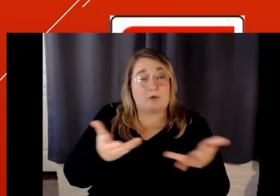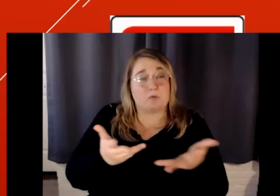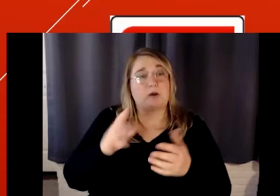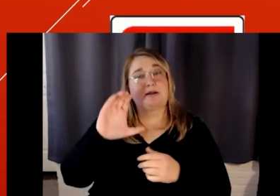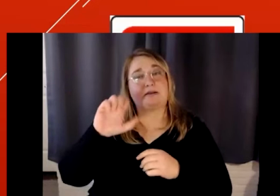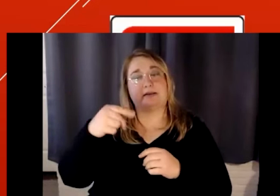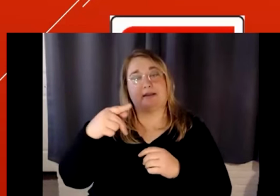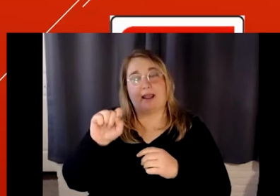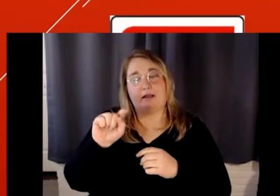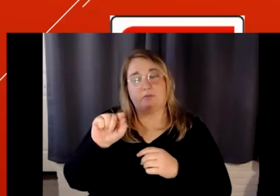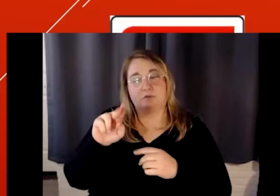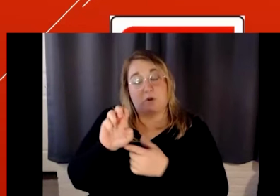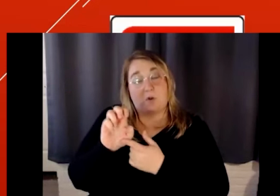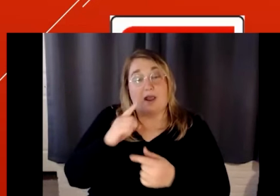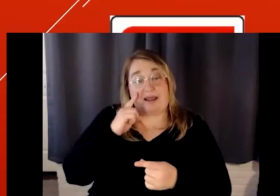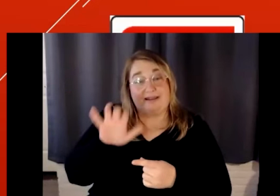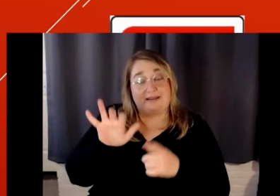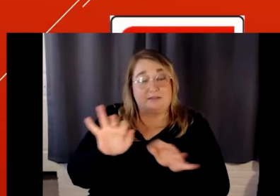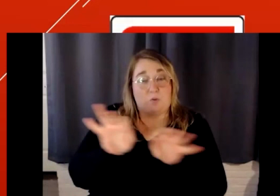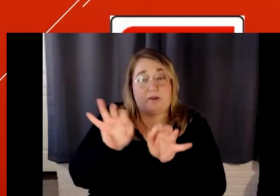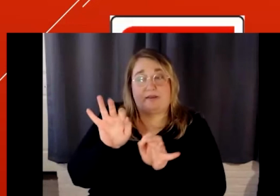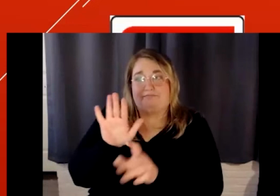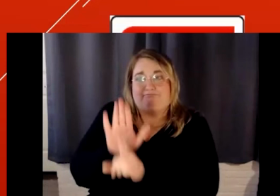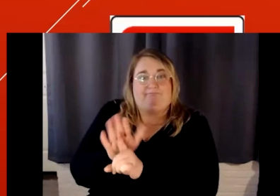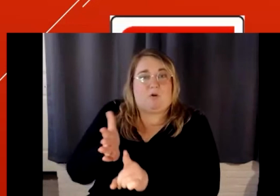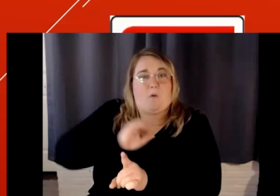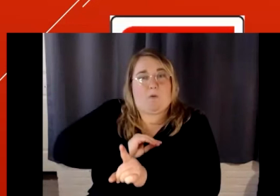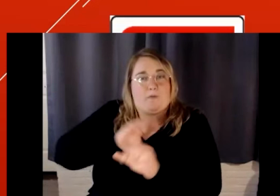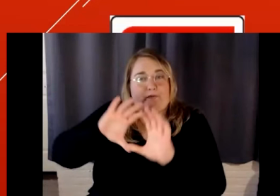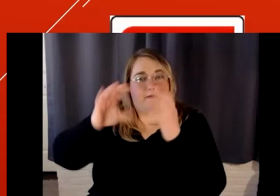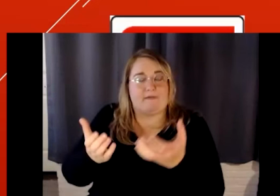mentioned earlier at WGU, I wrote a 200-page business plan.